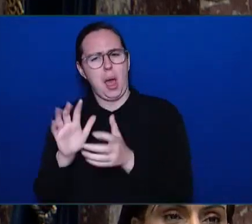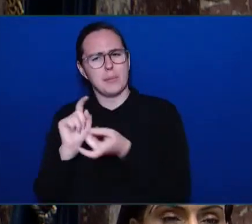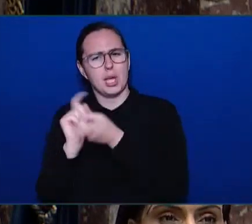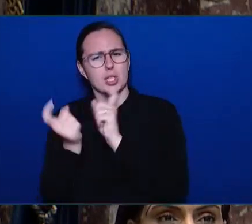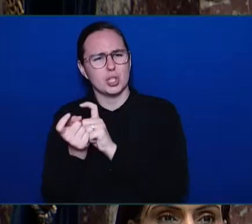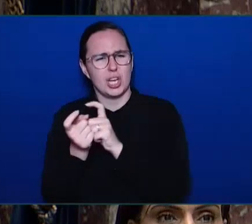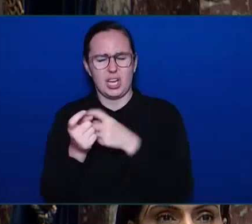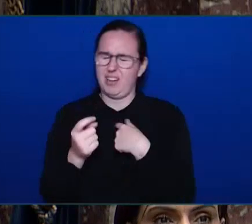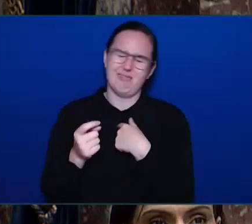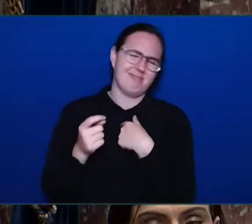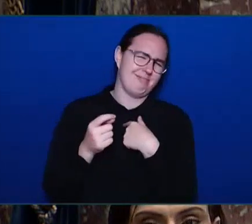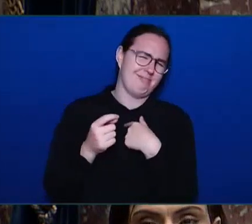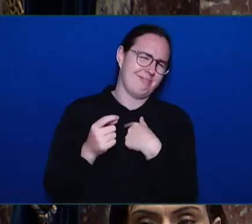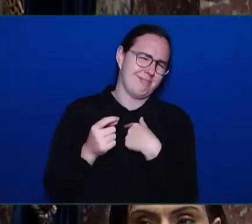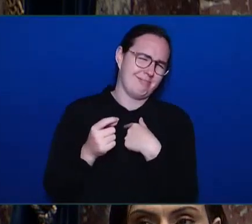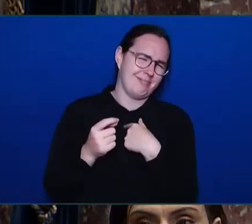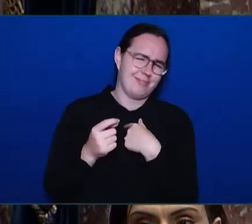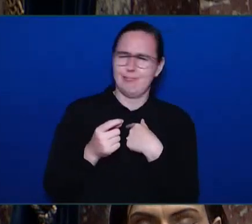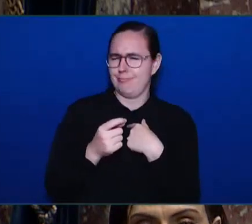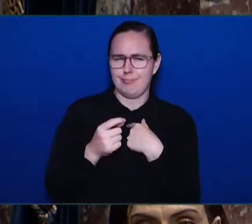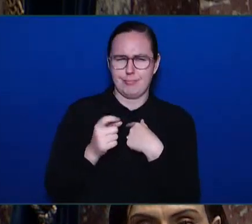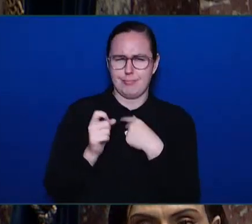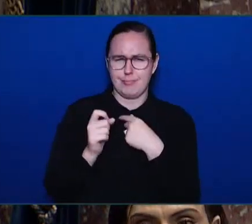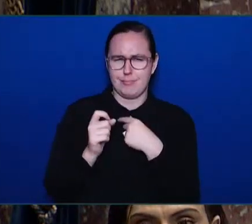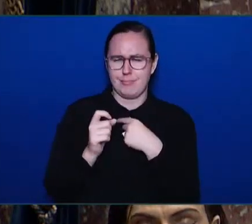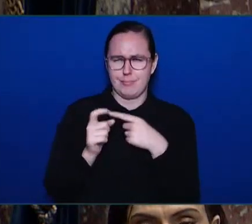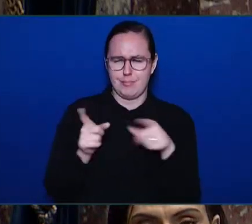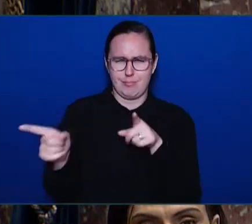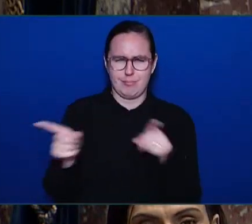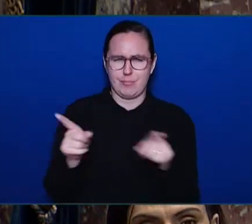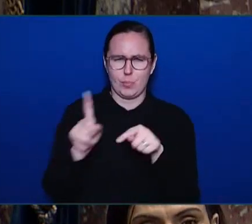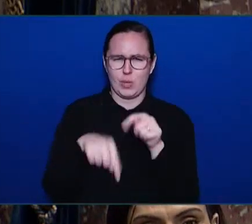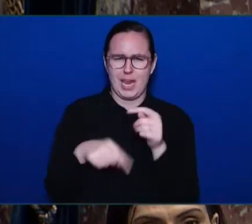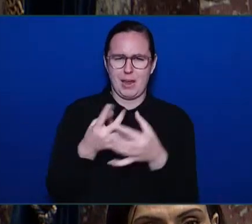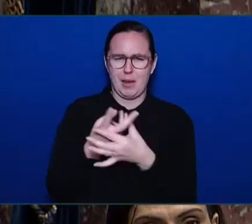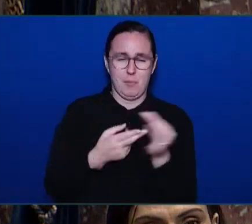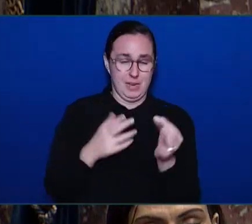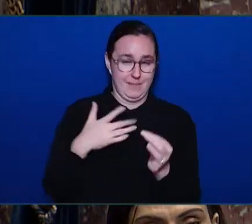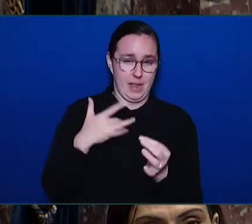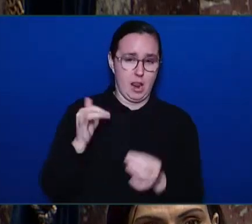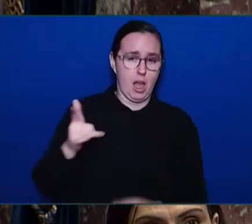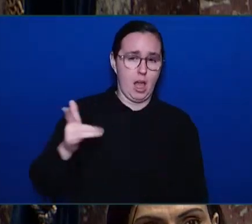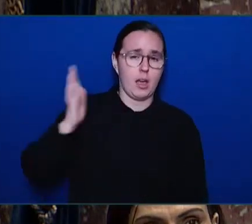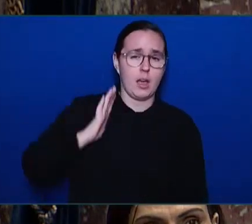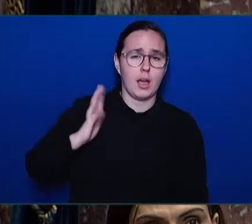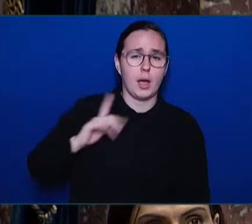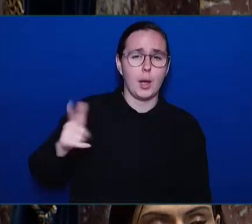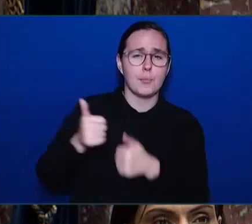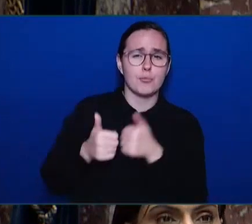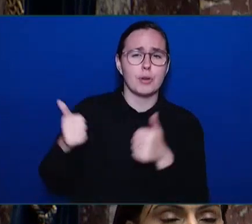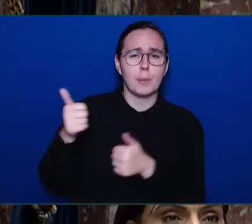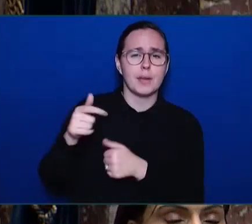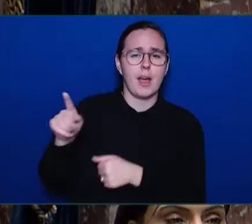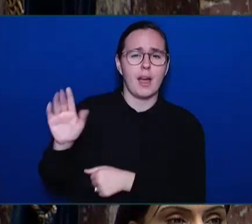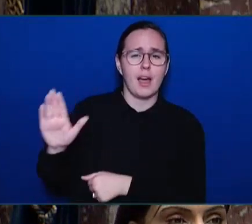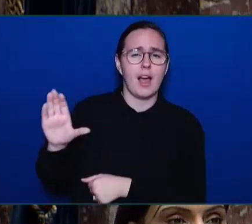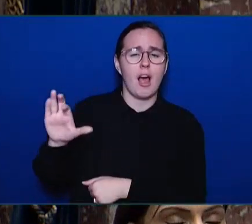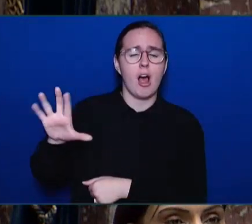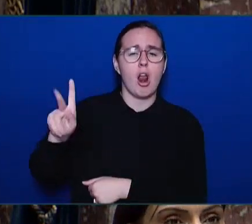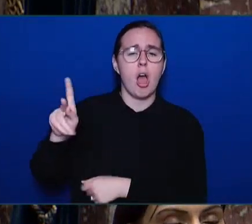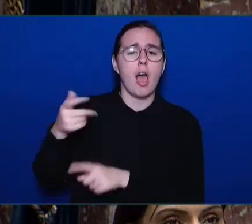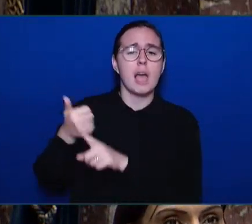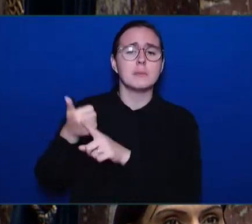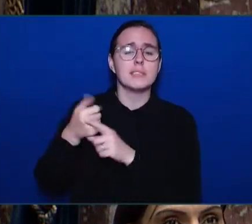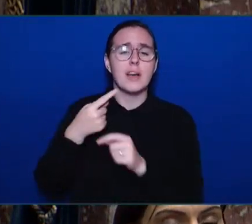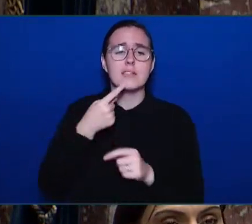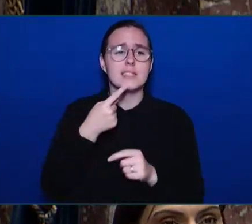Clark. He said, quote, "The choice between protecting the environment and creating good jobs is a false one," end quote. And